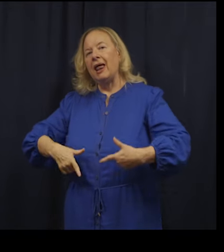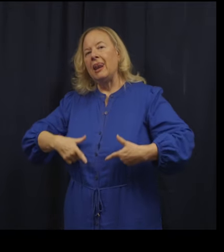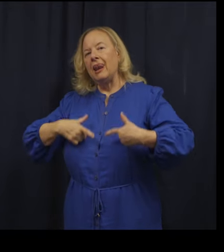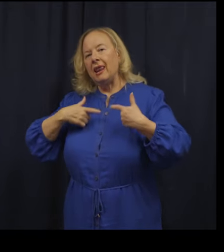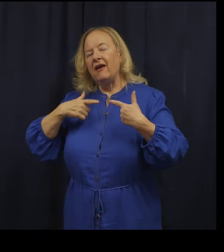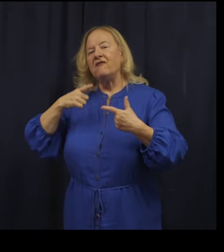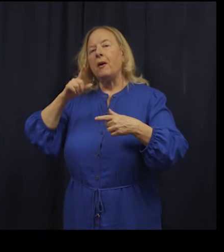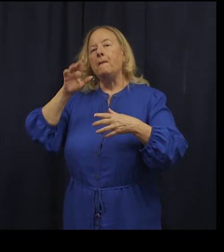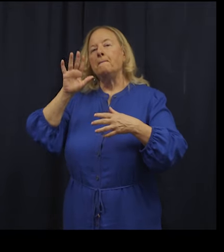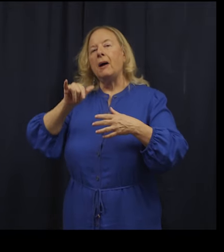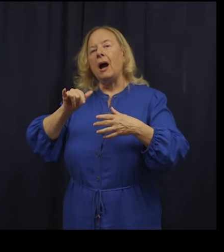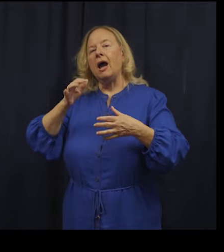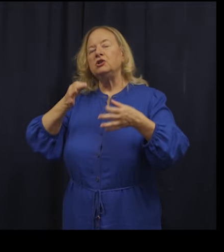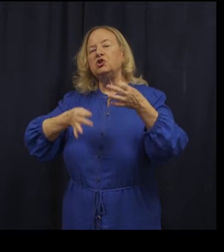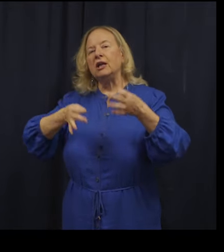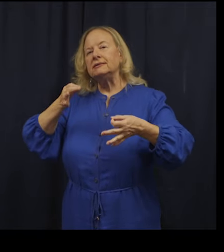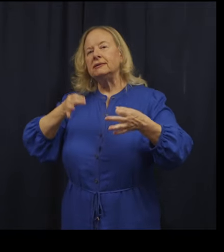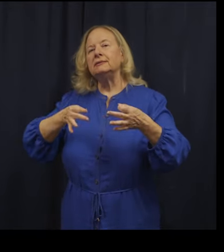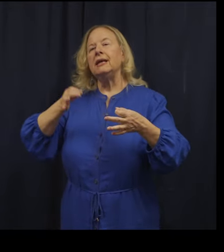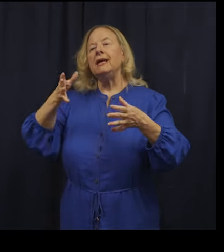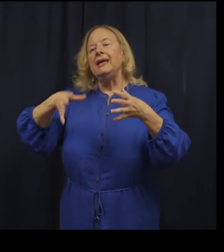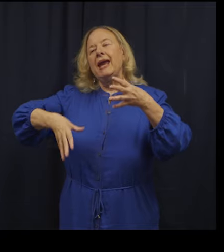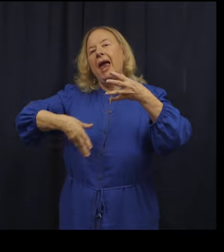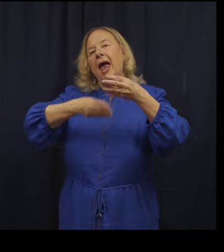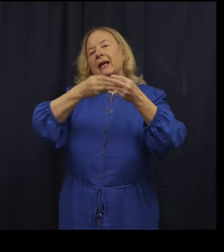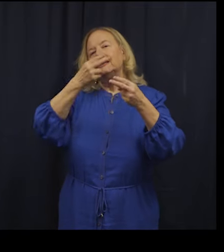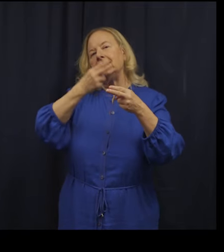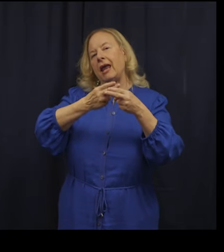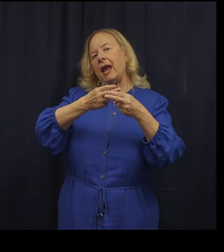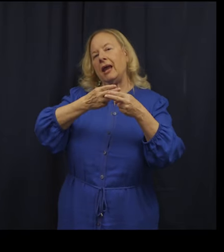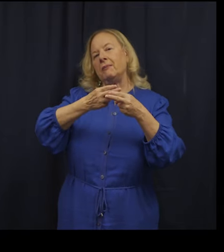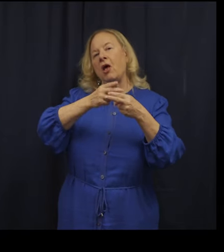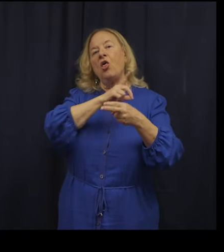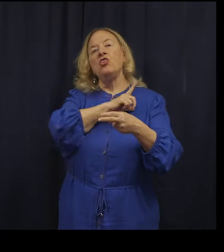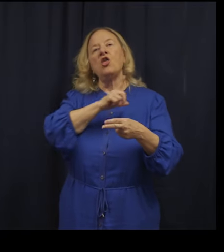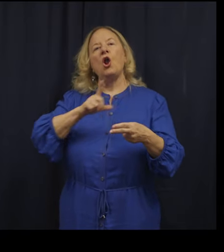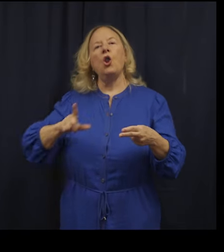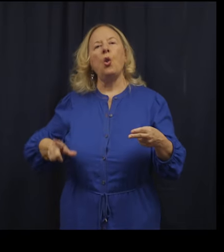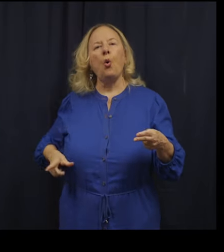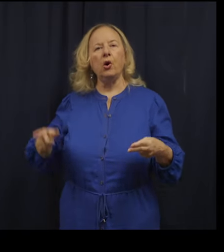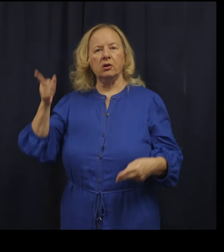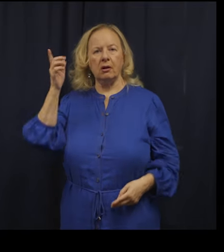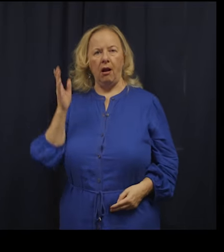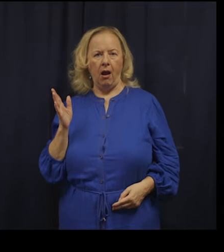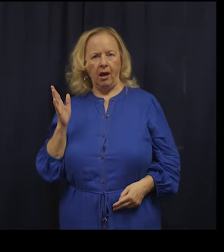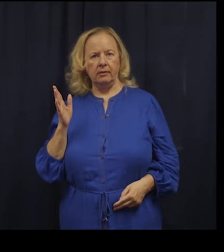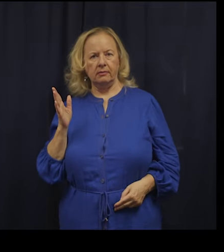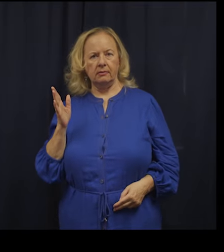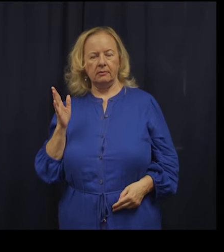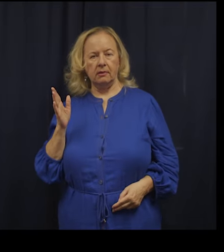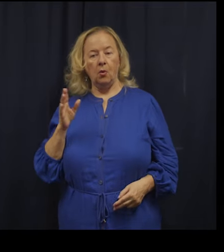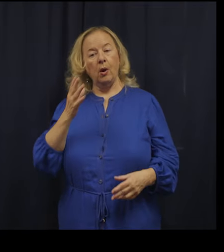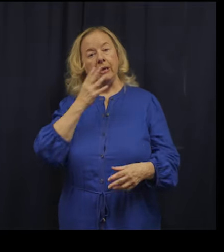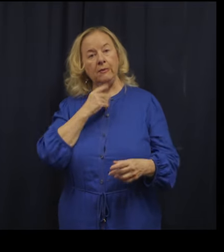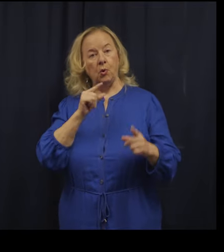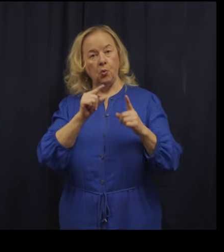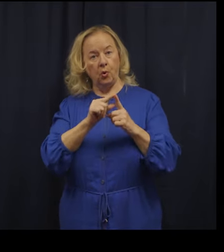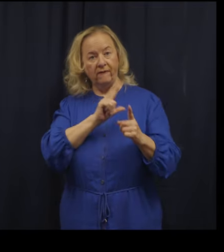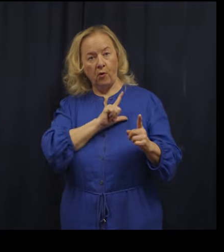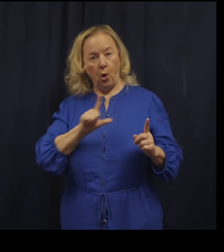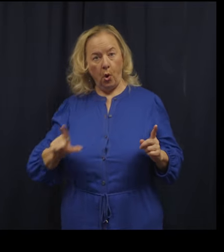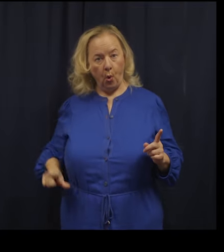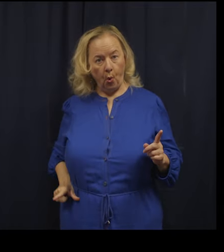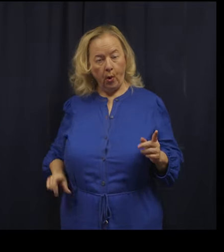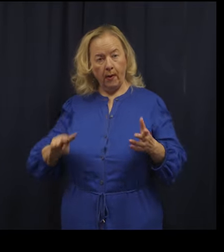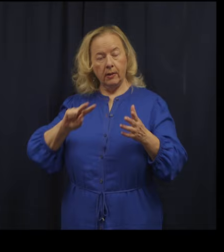strict justice alone, so he adds a new name, the Lord God. And what's the Hebrew word for the